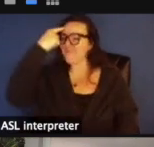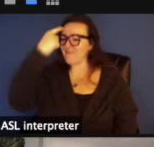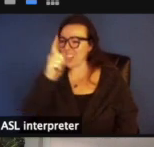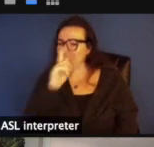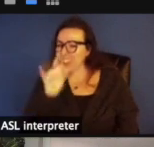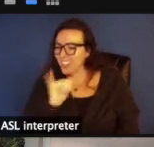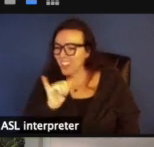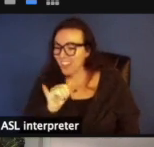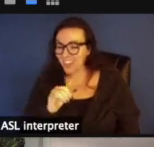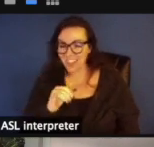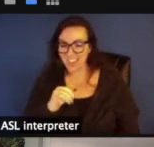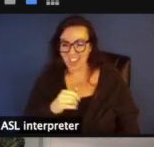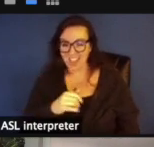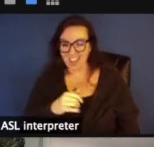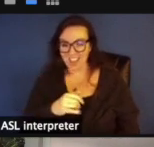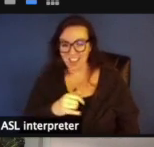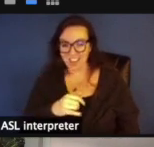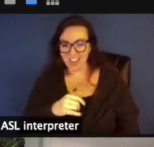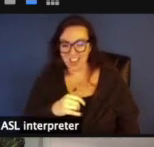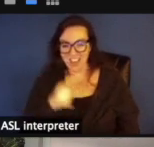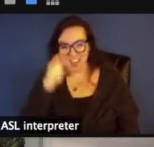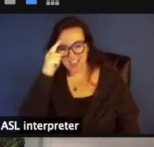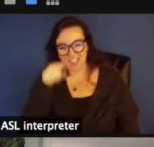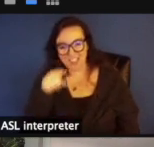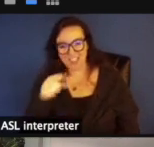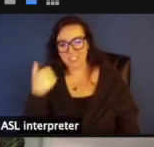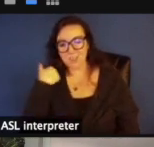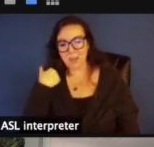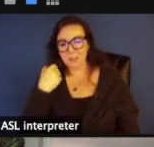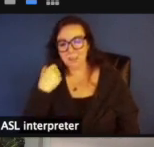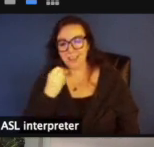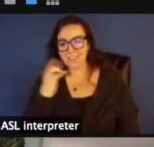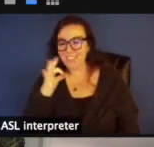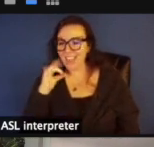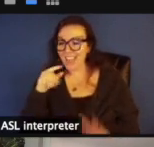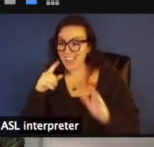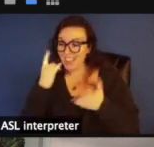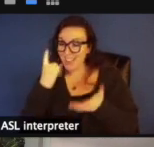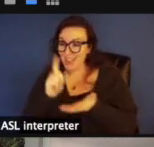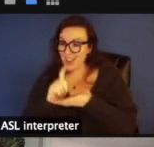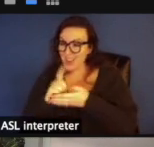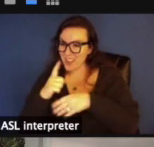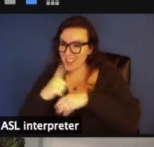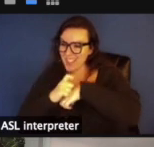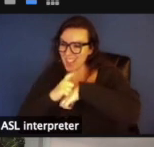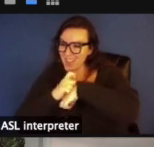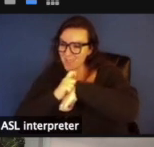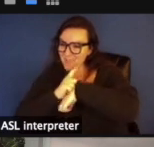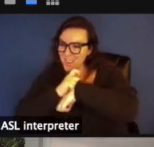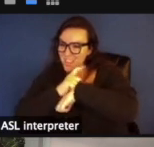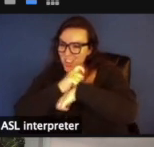I think a lot of her things remind me of, you know, how a caterpillar wraps itself